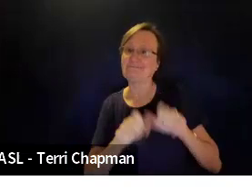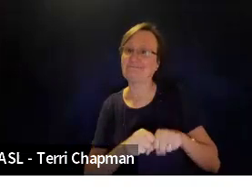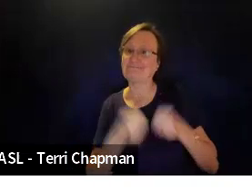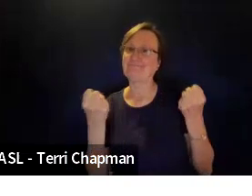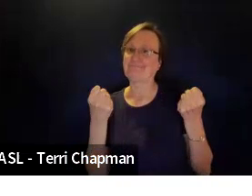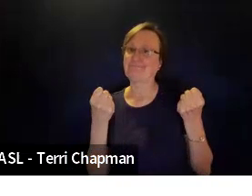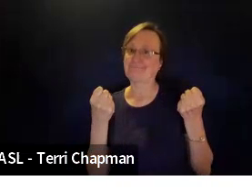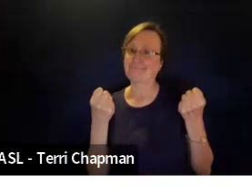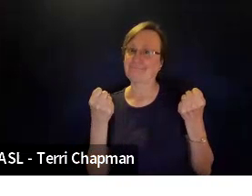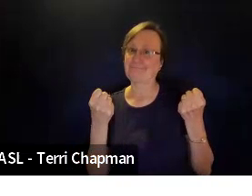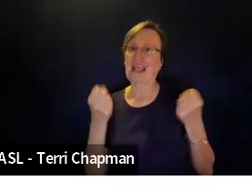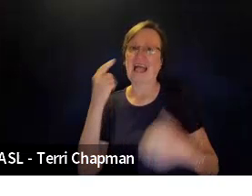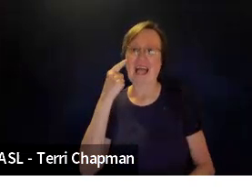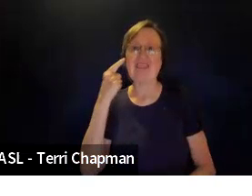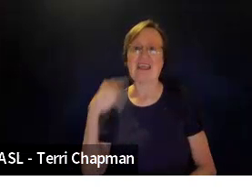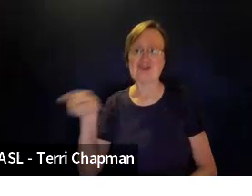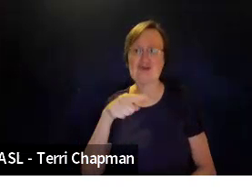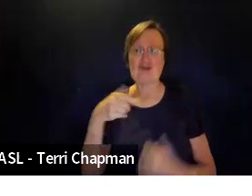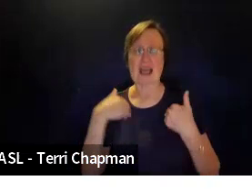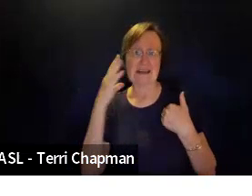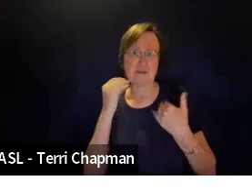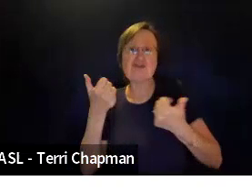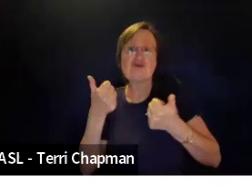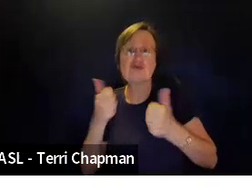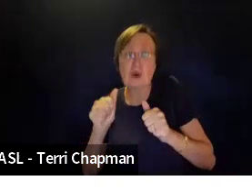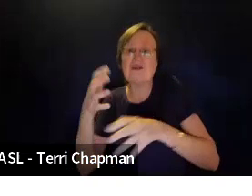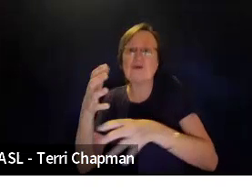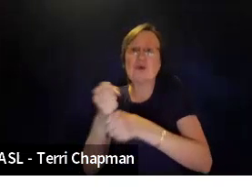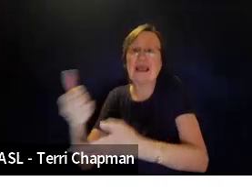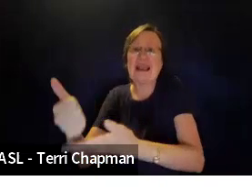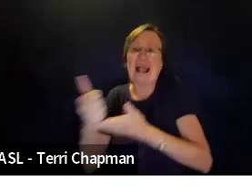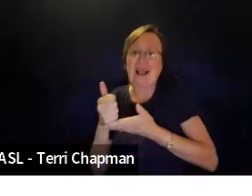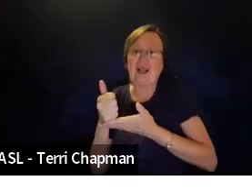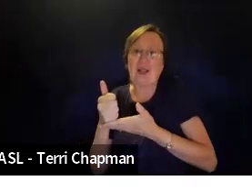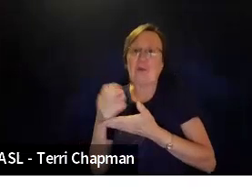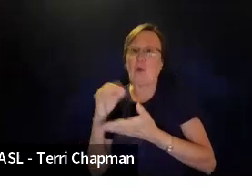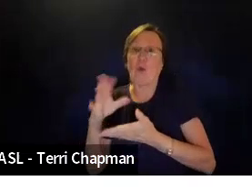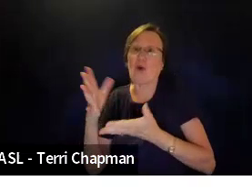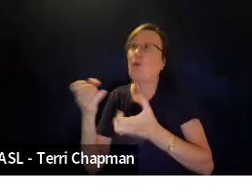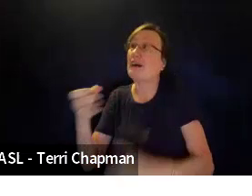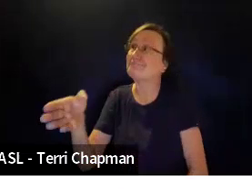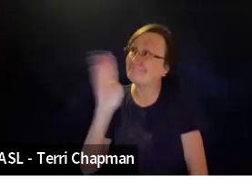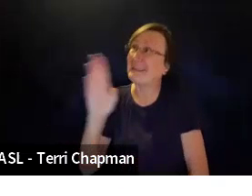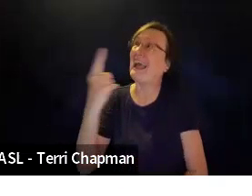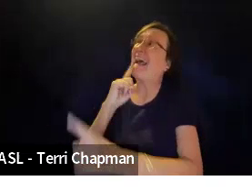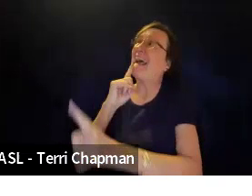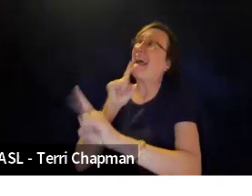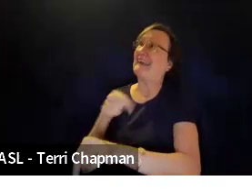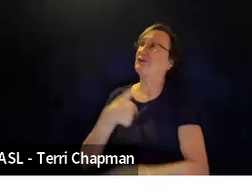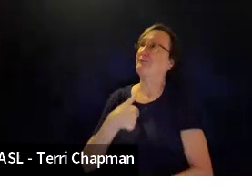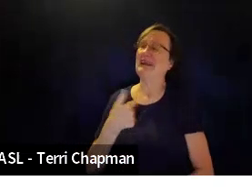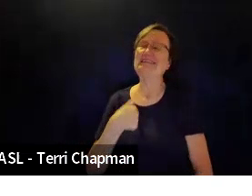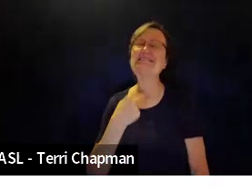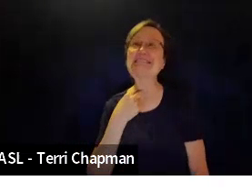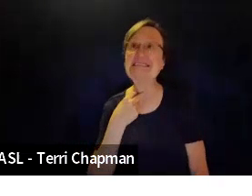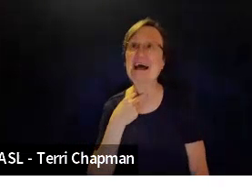may have had the experience where you're trying to get help from a company or even just a straight answer, and you can get caught in sort of a